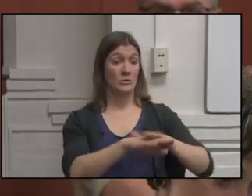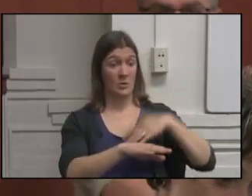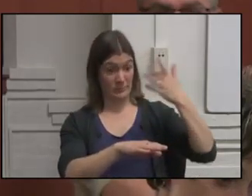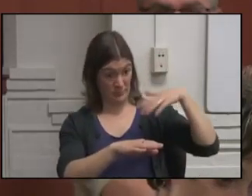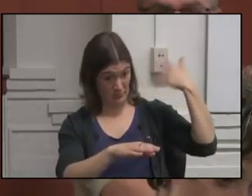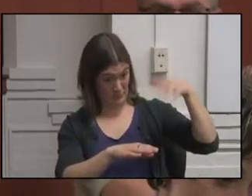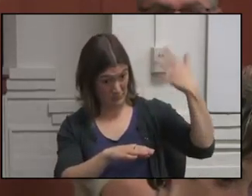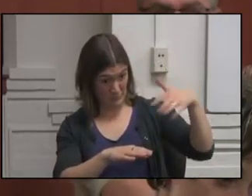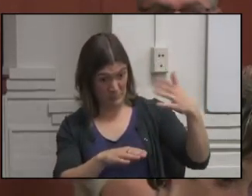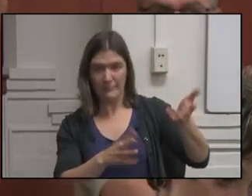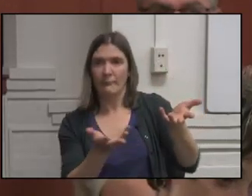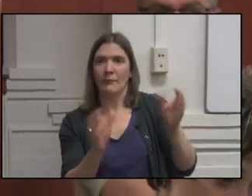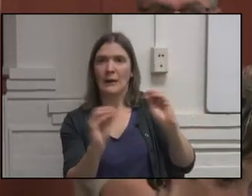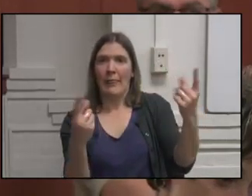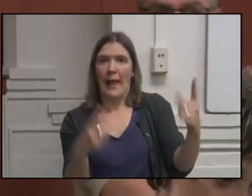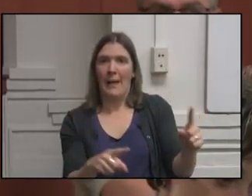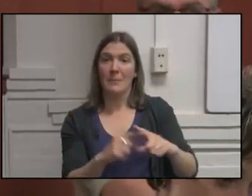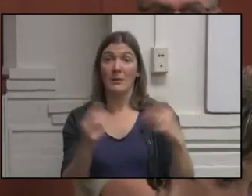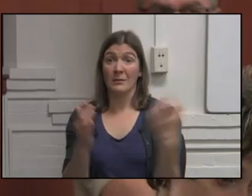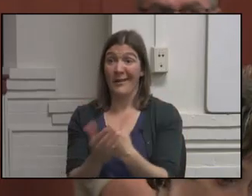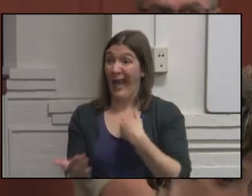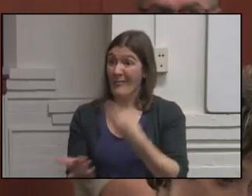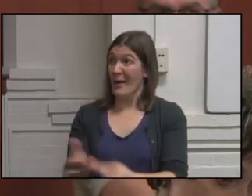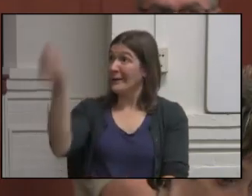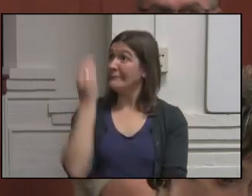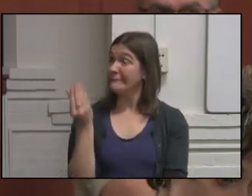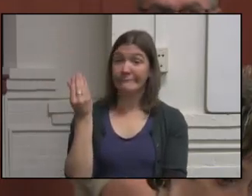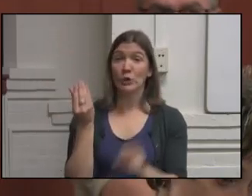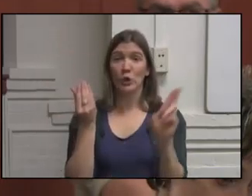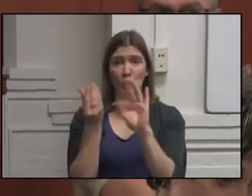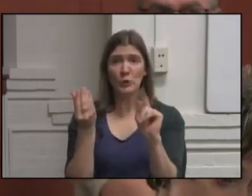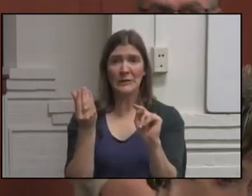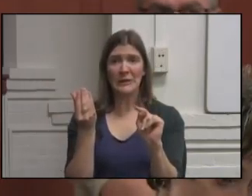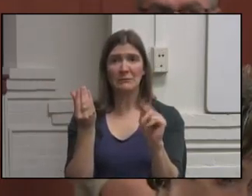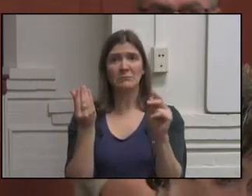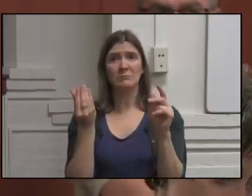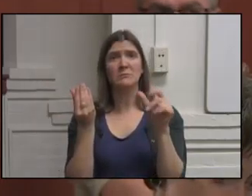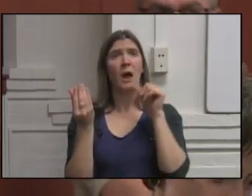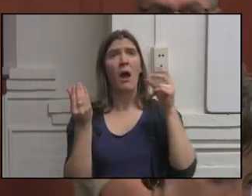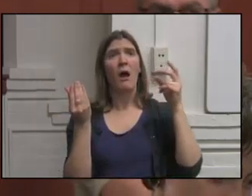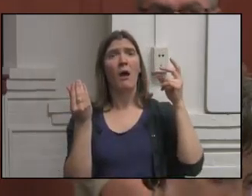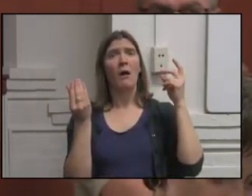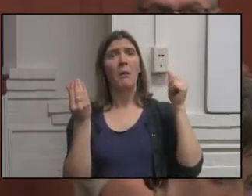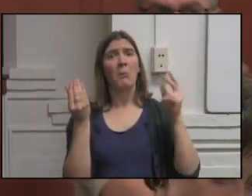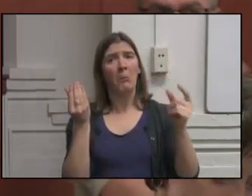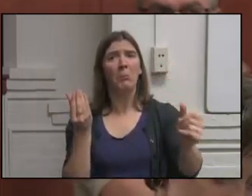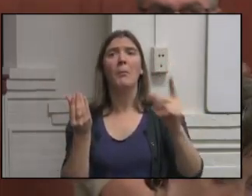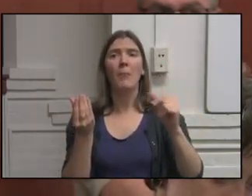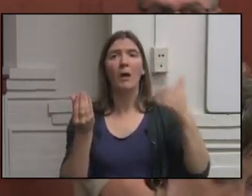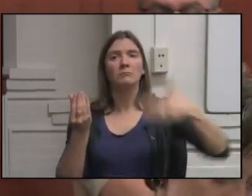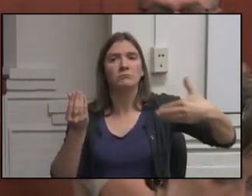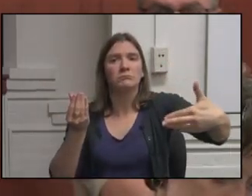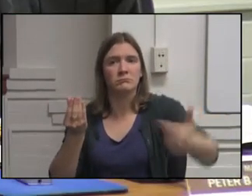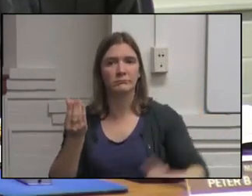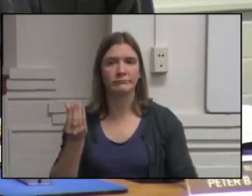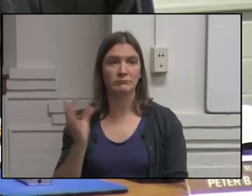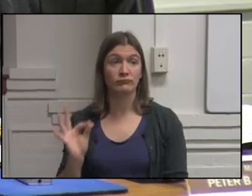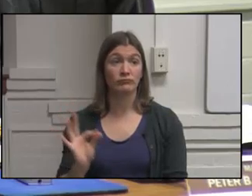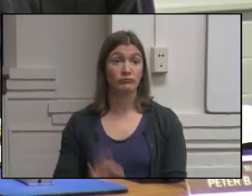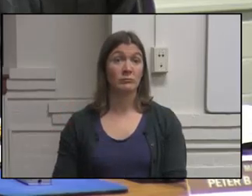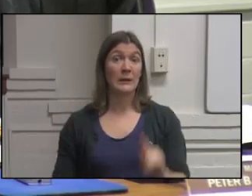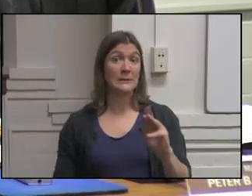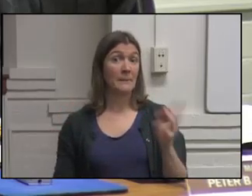accomplish, to use this money, which is now available, and, you know, with due diligence. Thank you. Tim, did you have